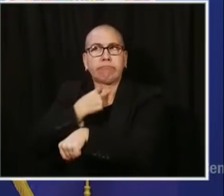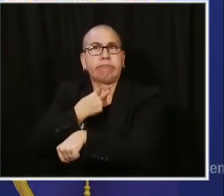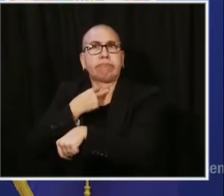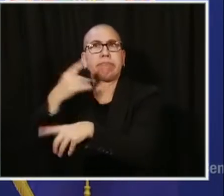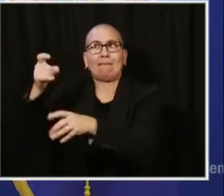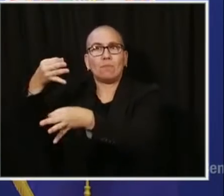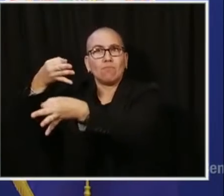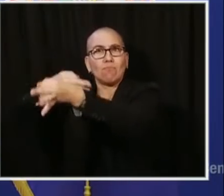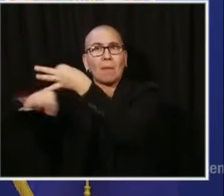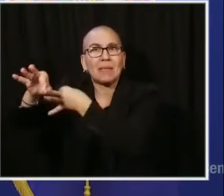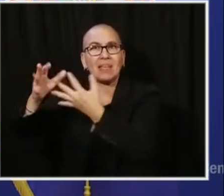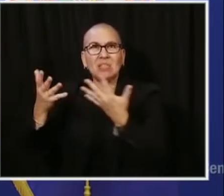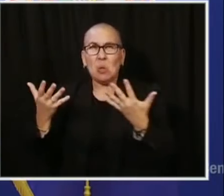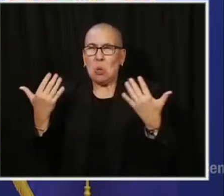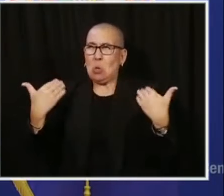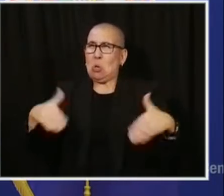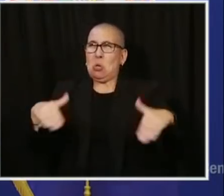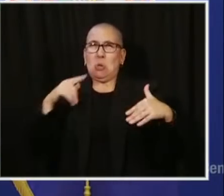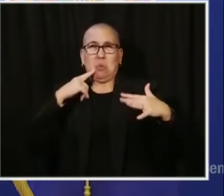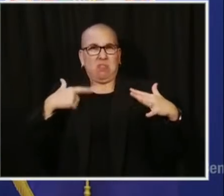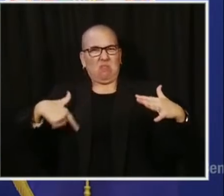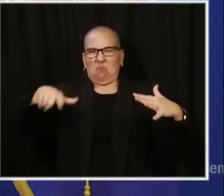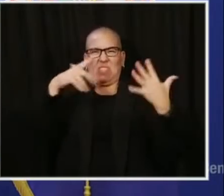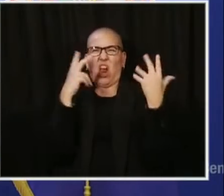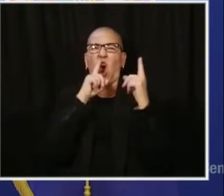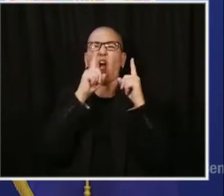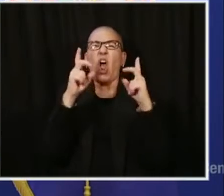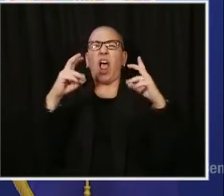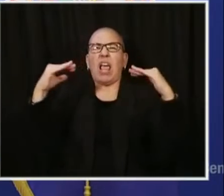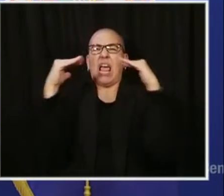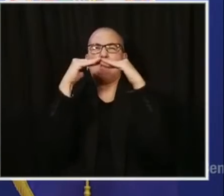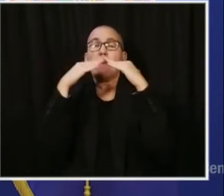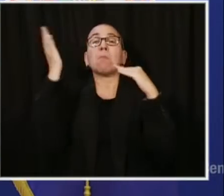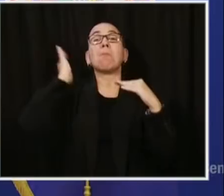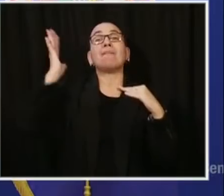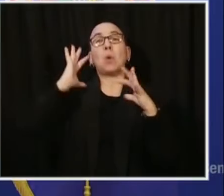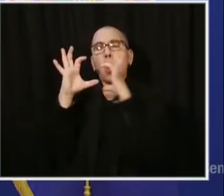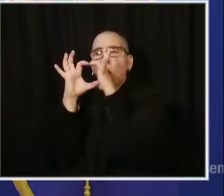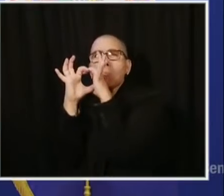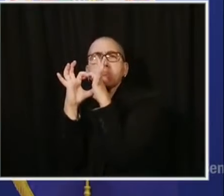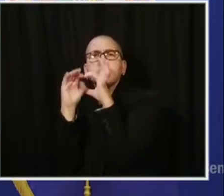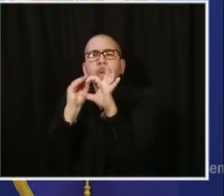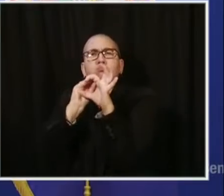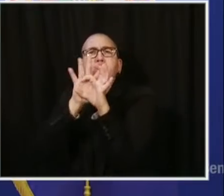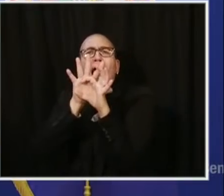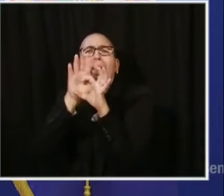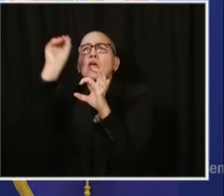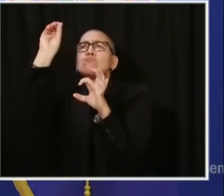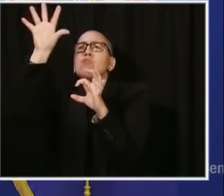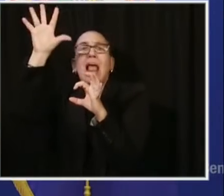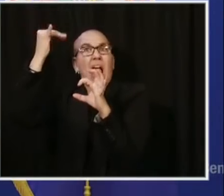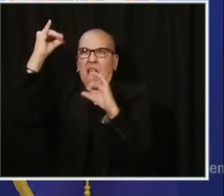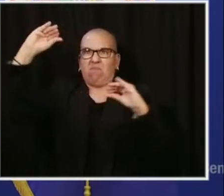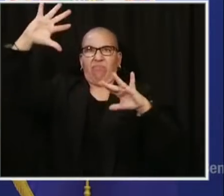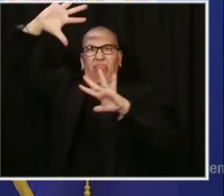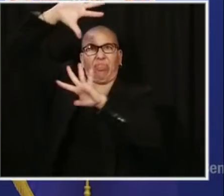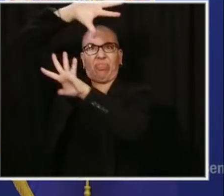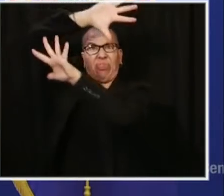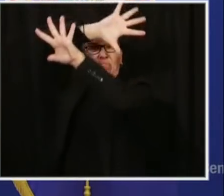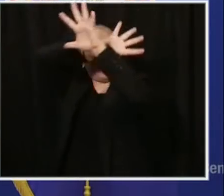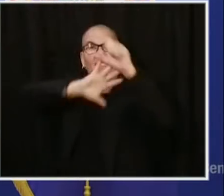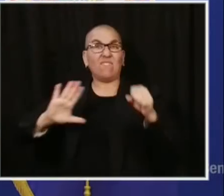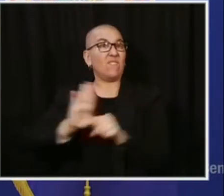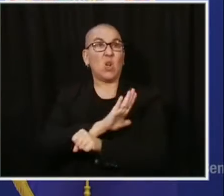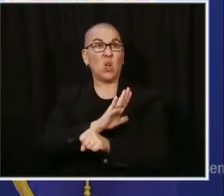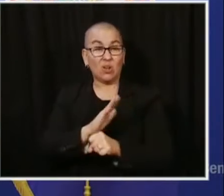state. So in some areas, a spike of 100 or 200 cases requiring hospitalizations reaches us to that